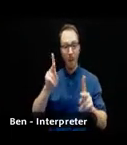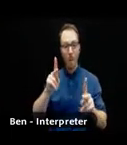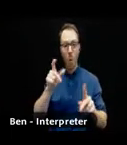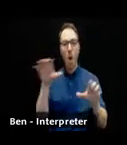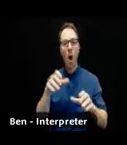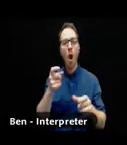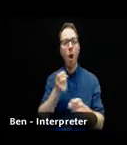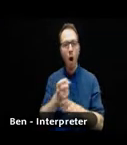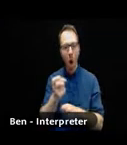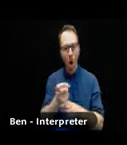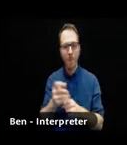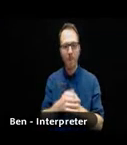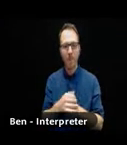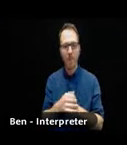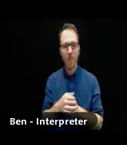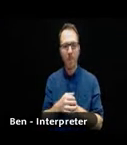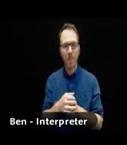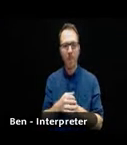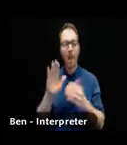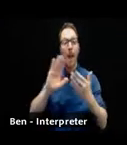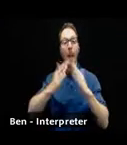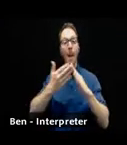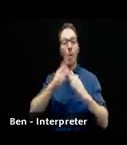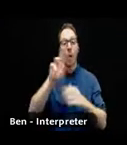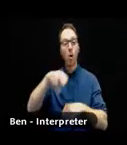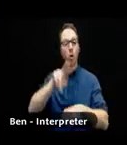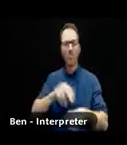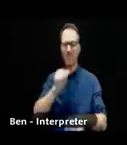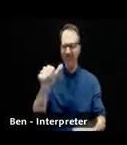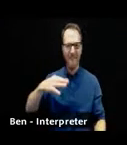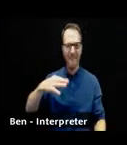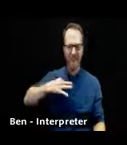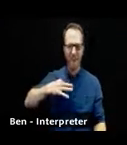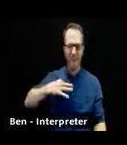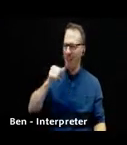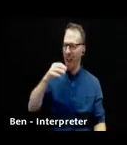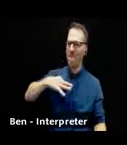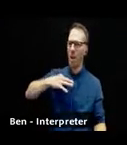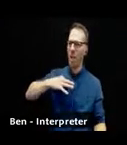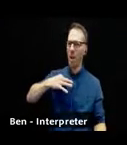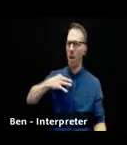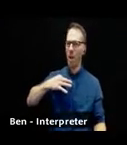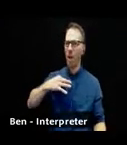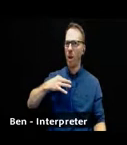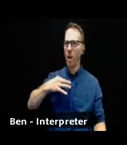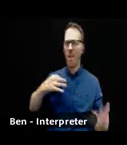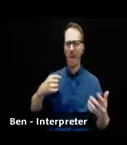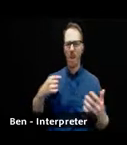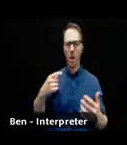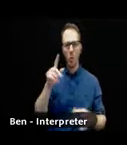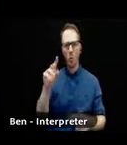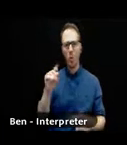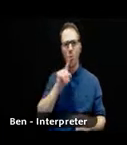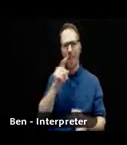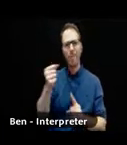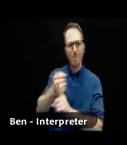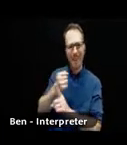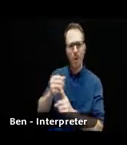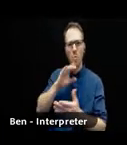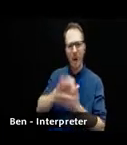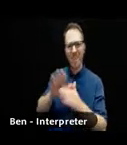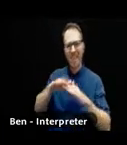harm, community norms are not voluntary. It is not voluntary to not beat your wife or your kids, or